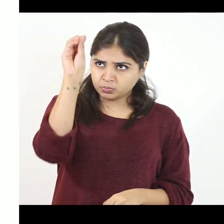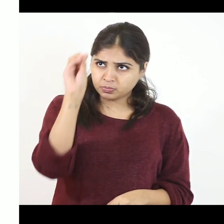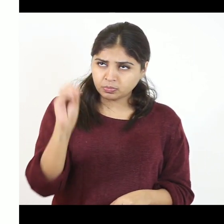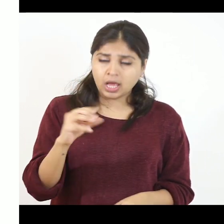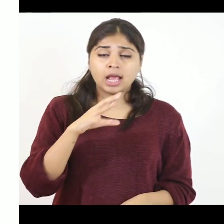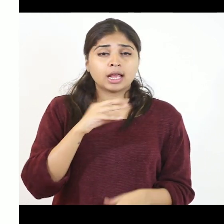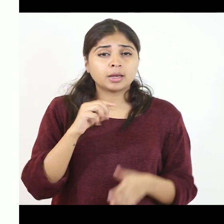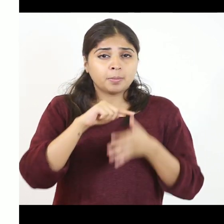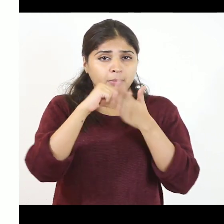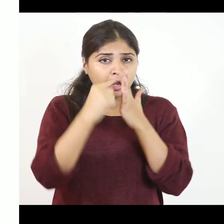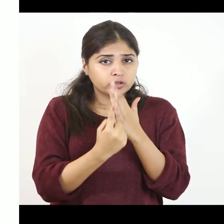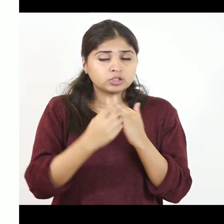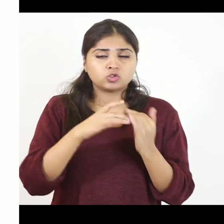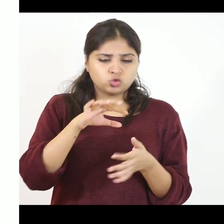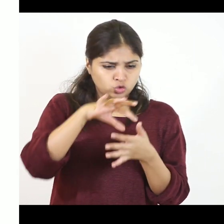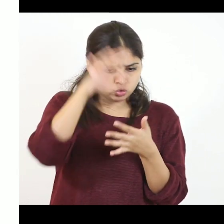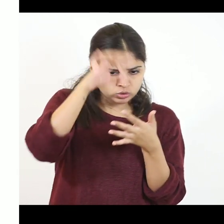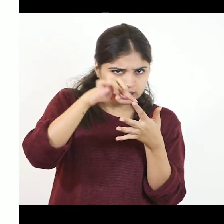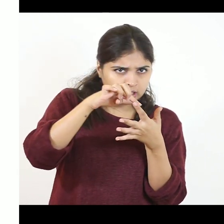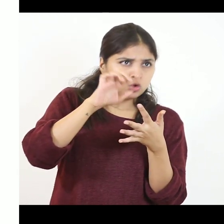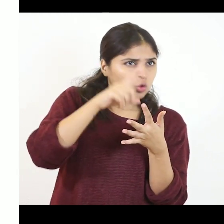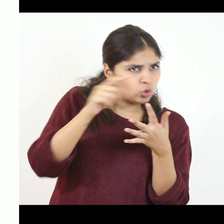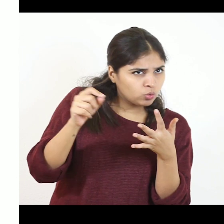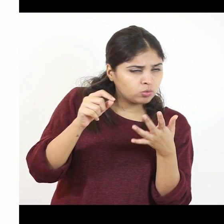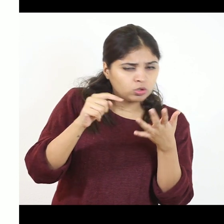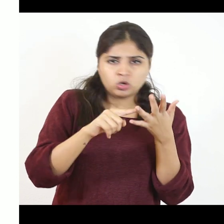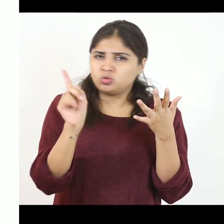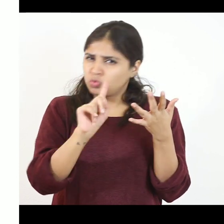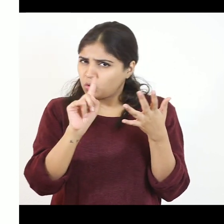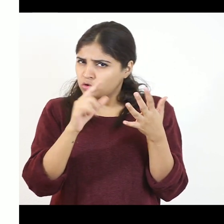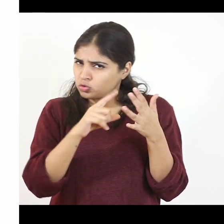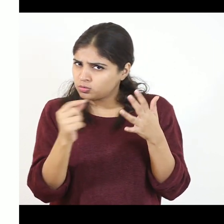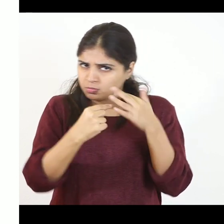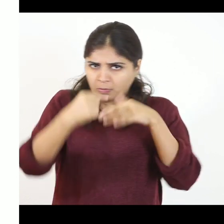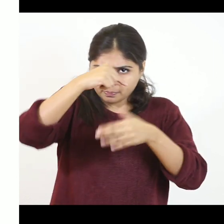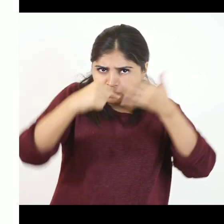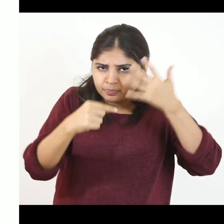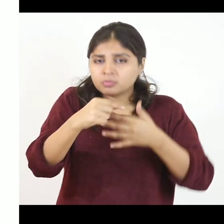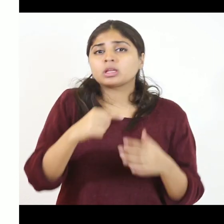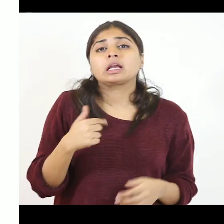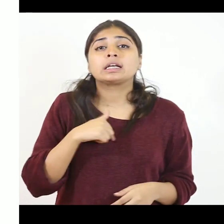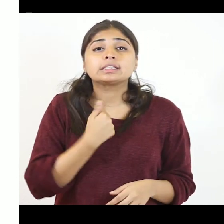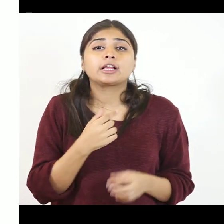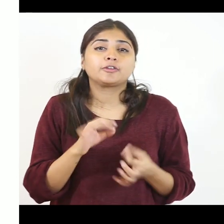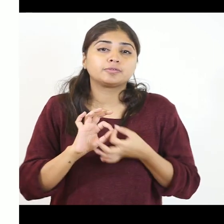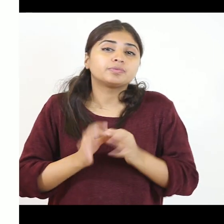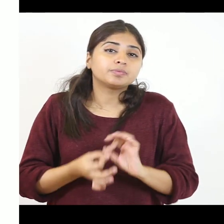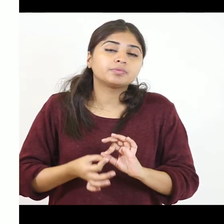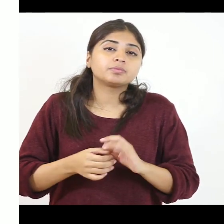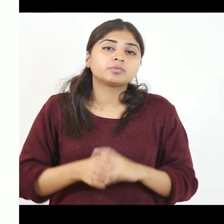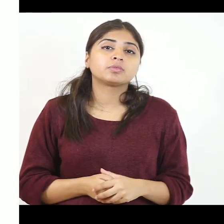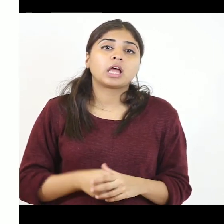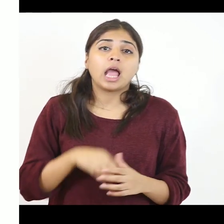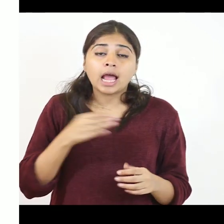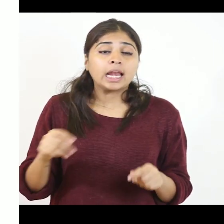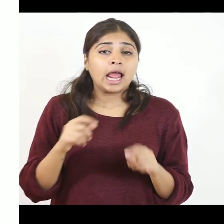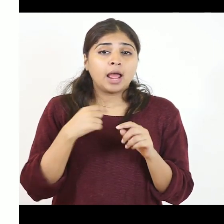Prioritizing and choosing what to do and what not to do. Delegating tasks.